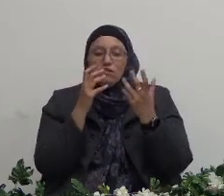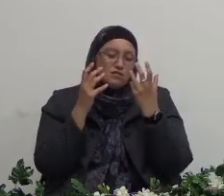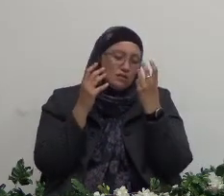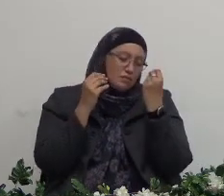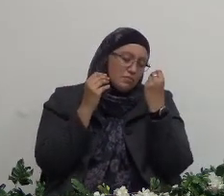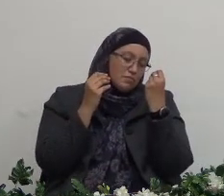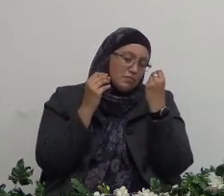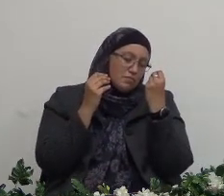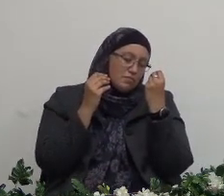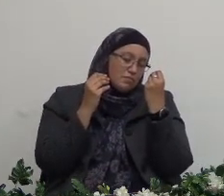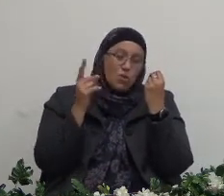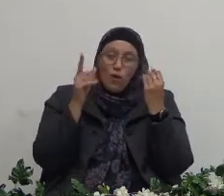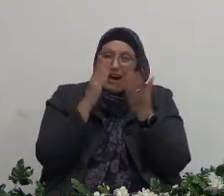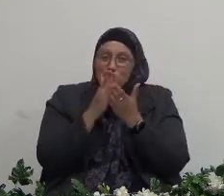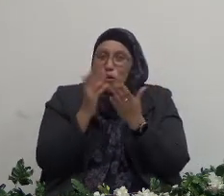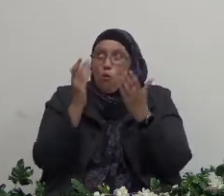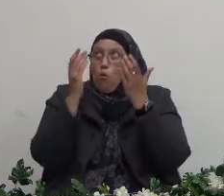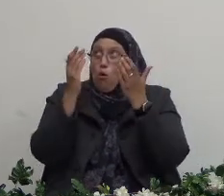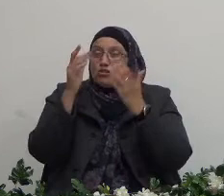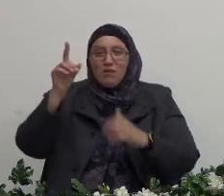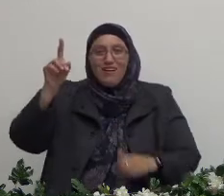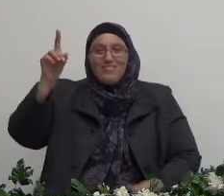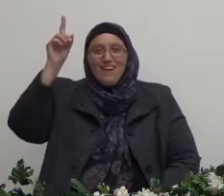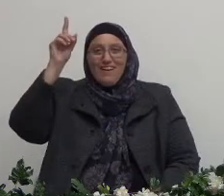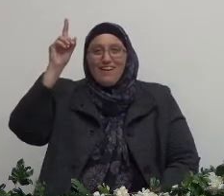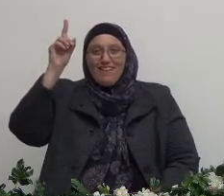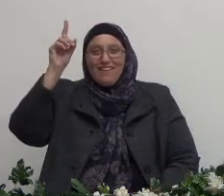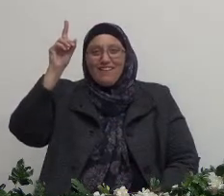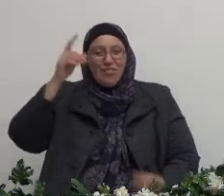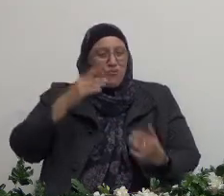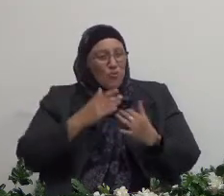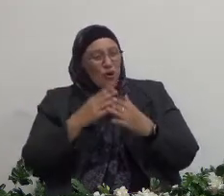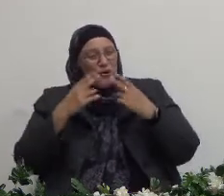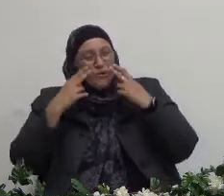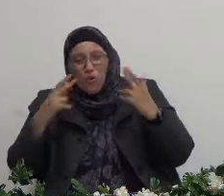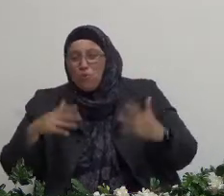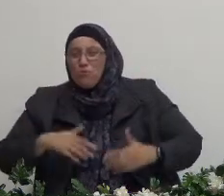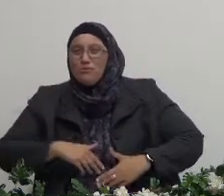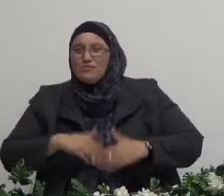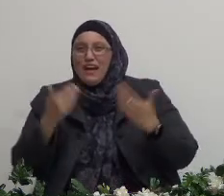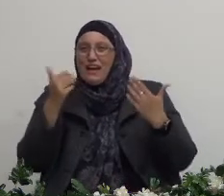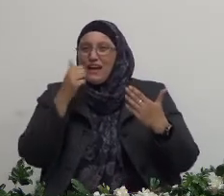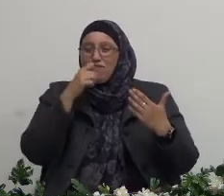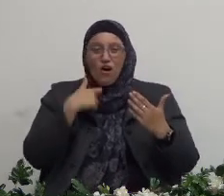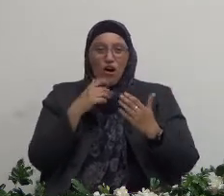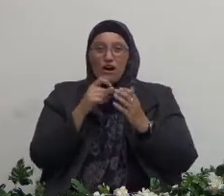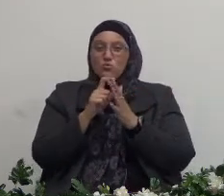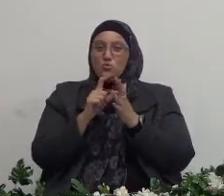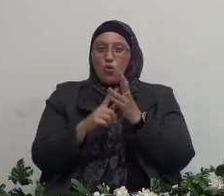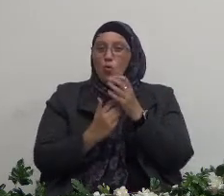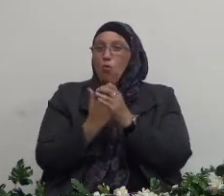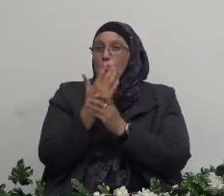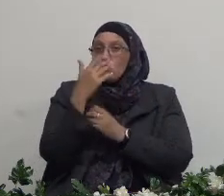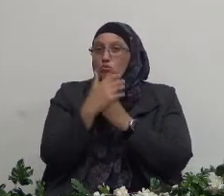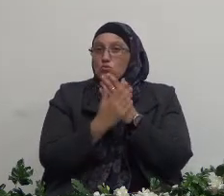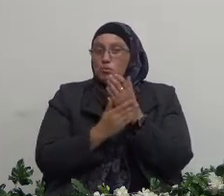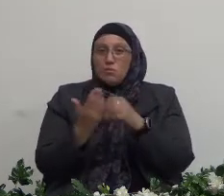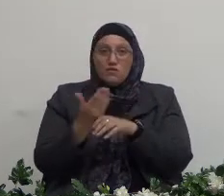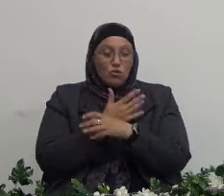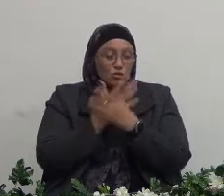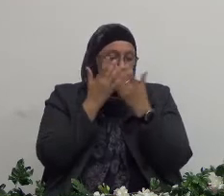be worship. Hala taban, in a normal day, if I do wudu before I sleep, my sleep becomes